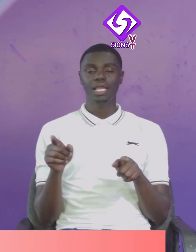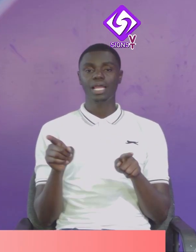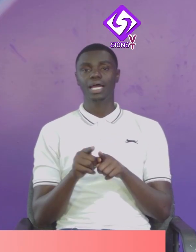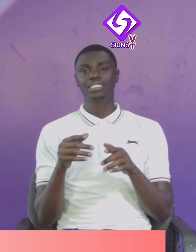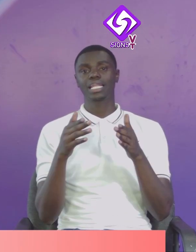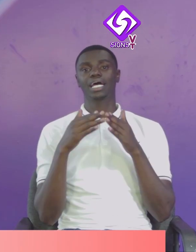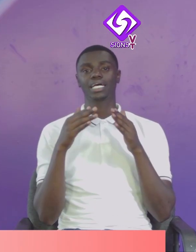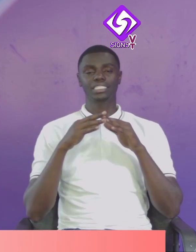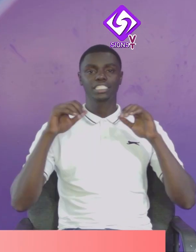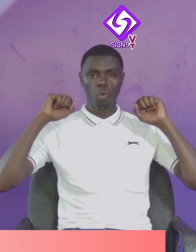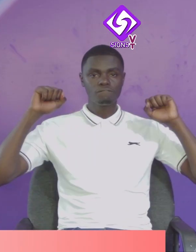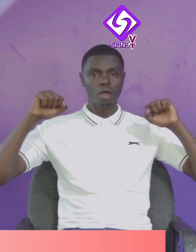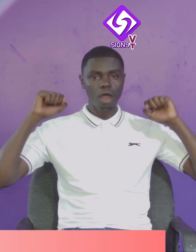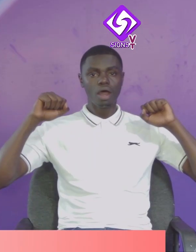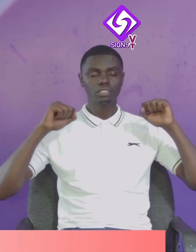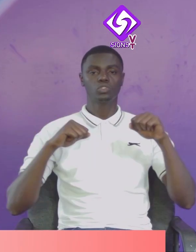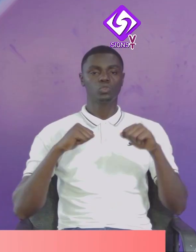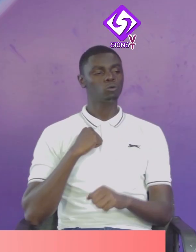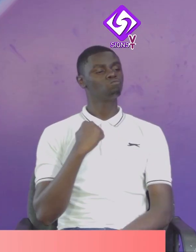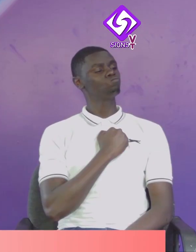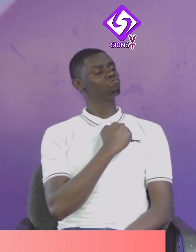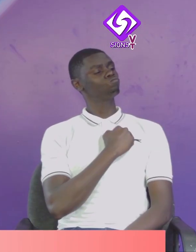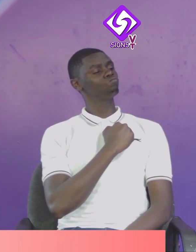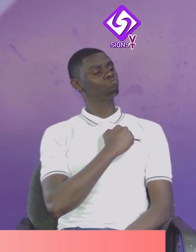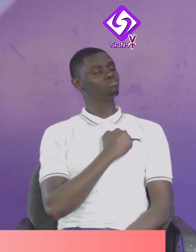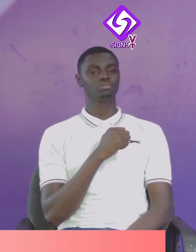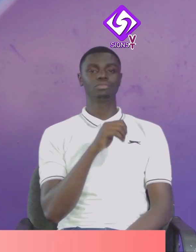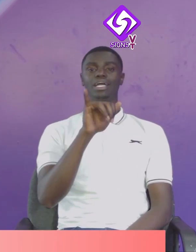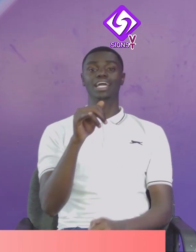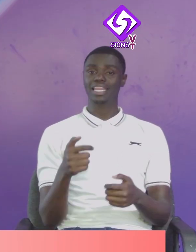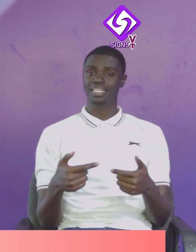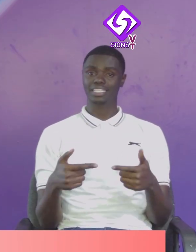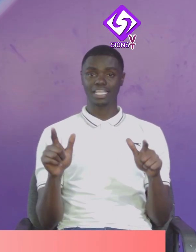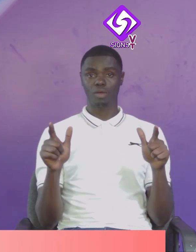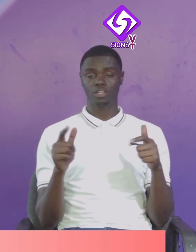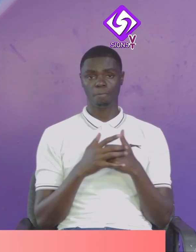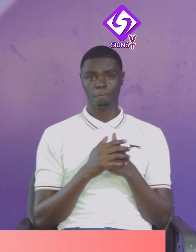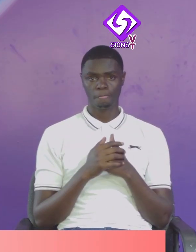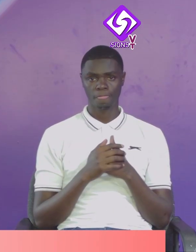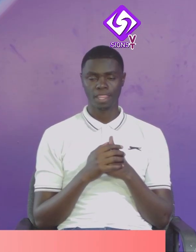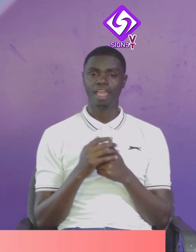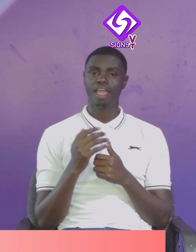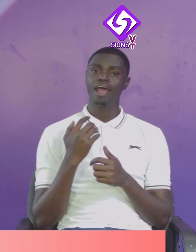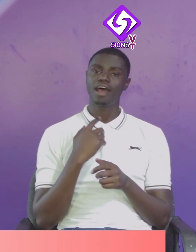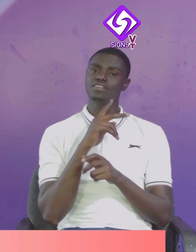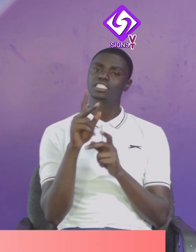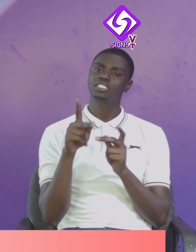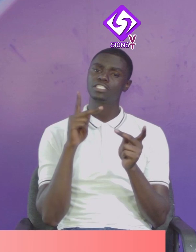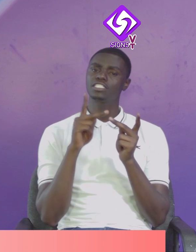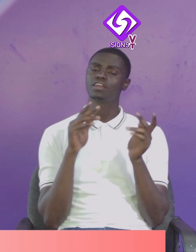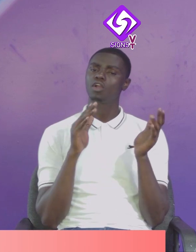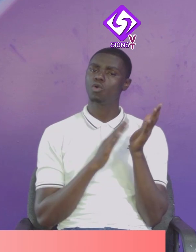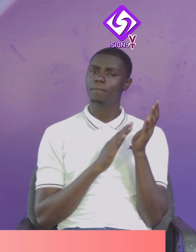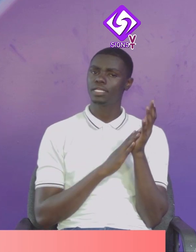know you're thumping your chest, but that's allowed, right? Yeah. But there's a particular comment